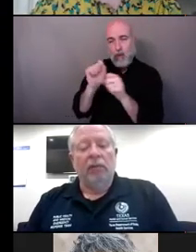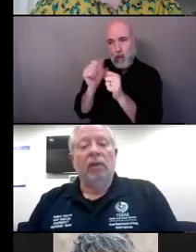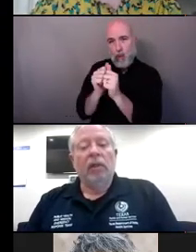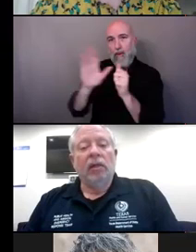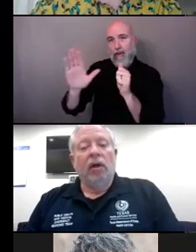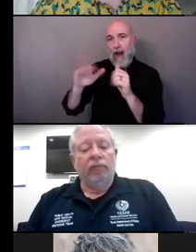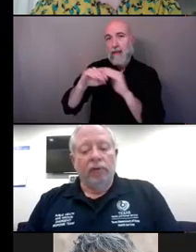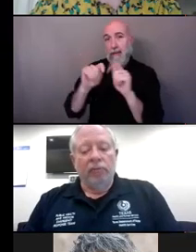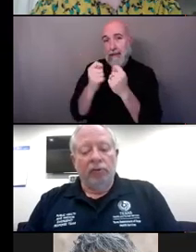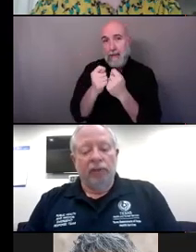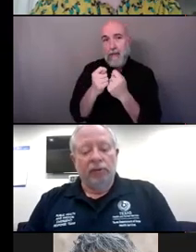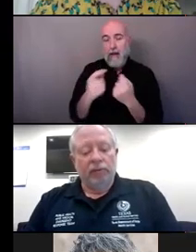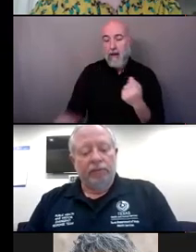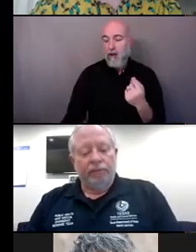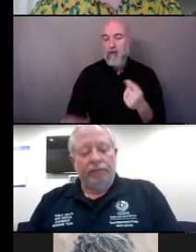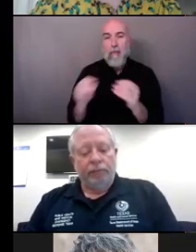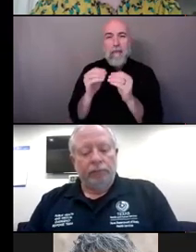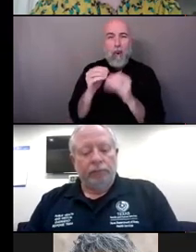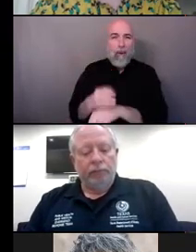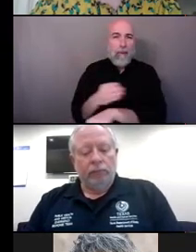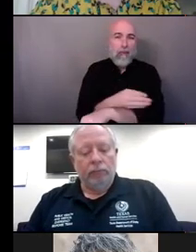accessibility team on further improvements.